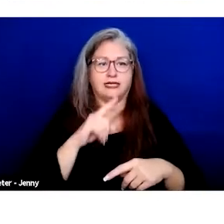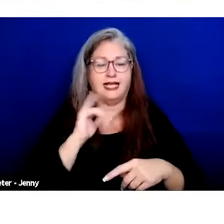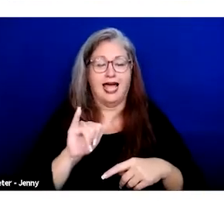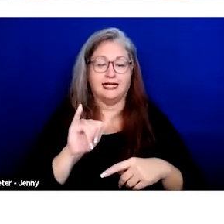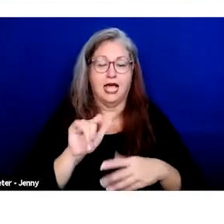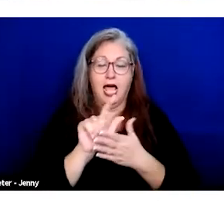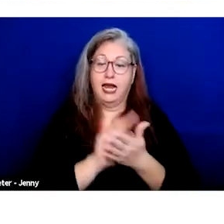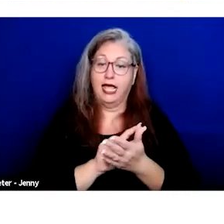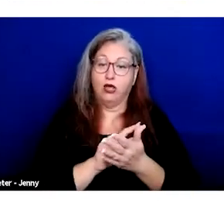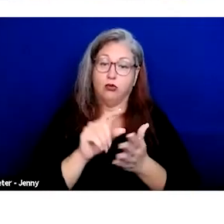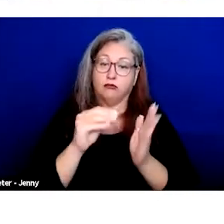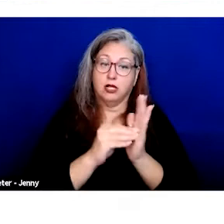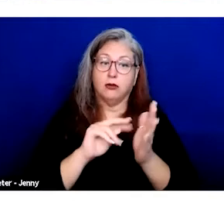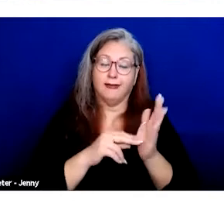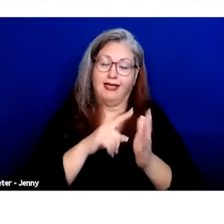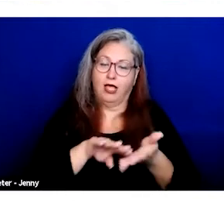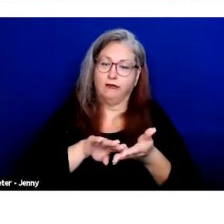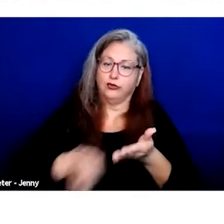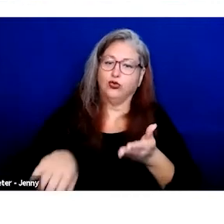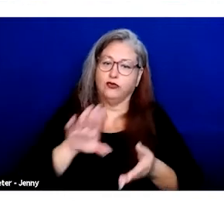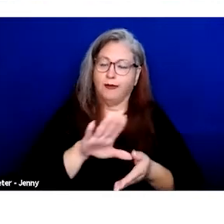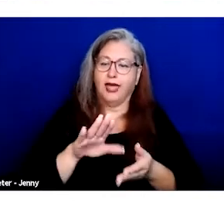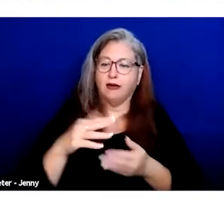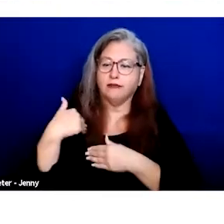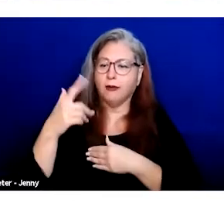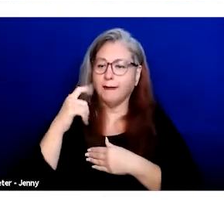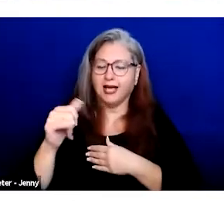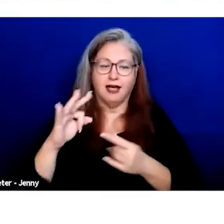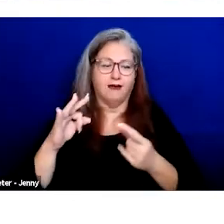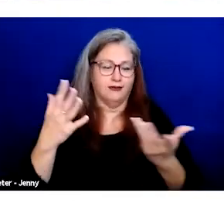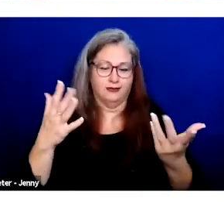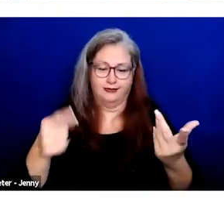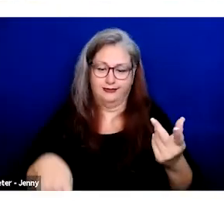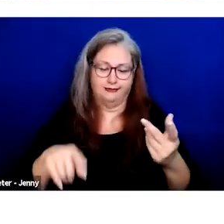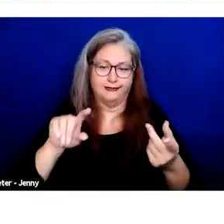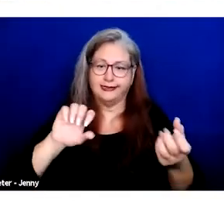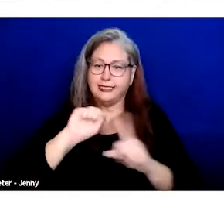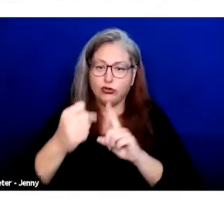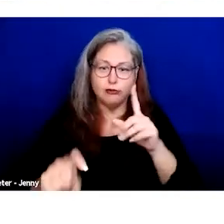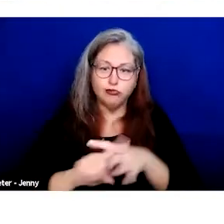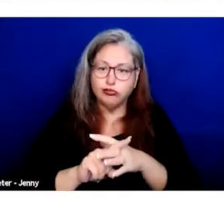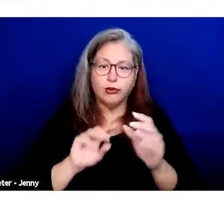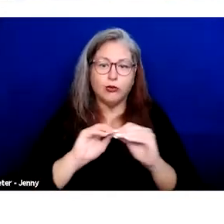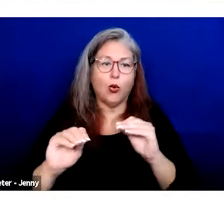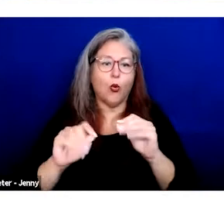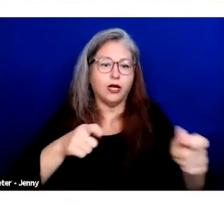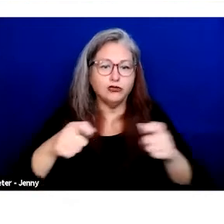parties from their contractual obligations due to impediments beyond their control or major forces.